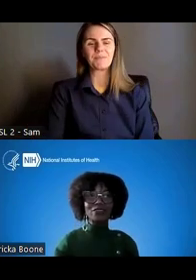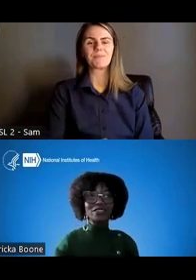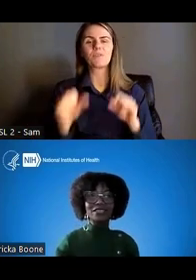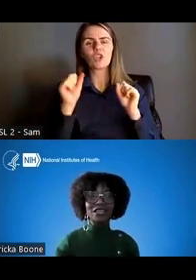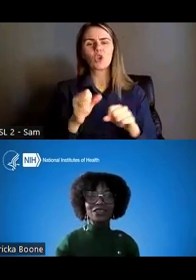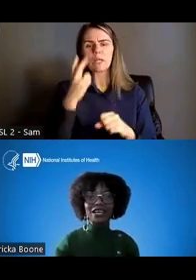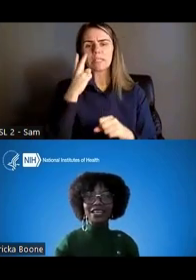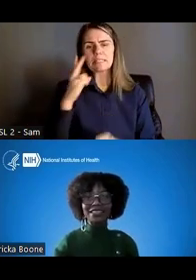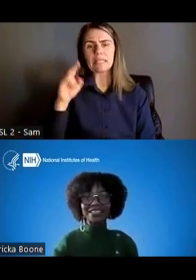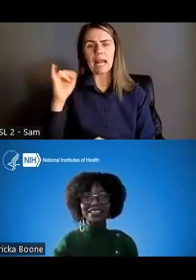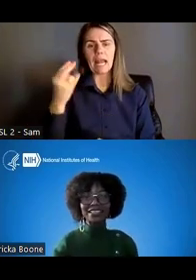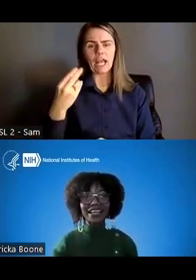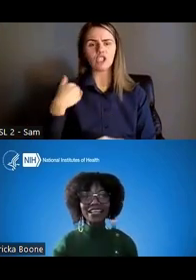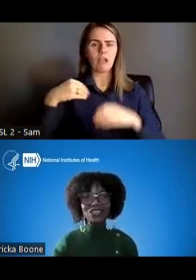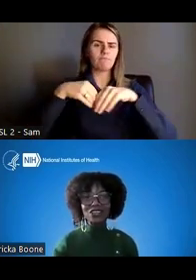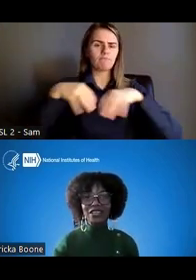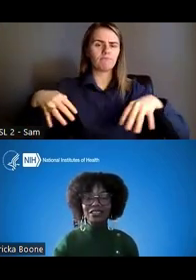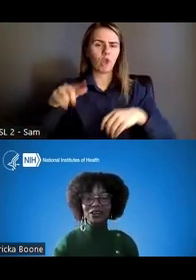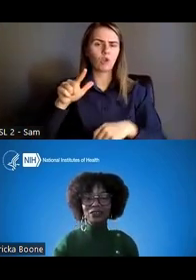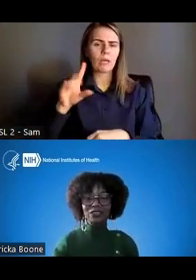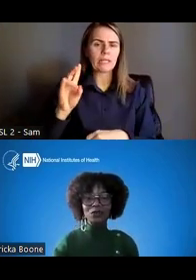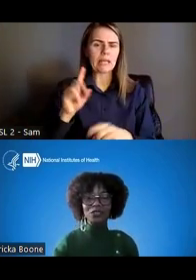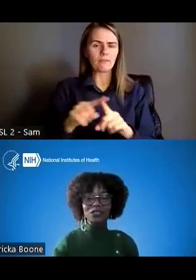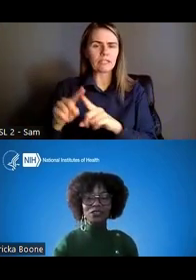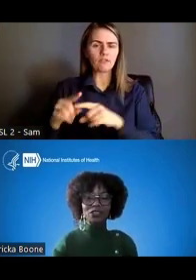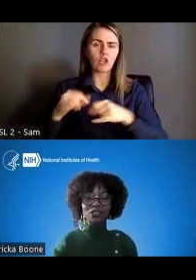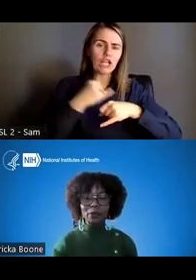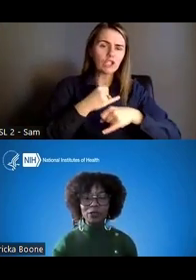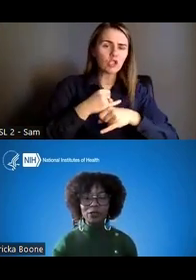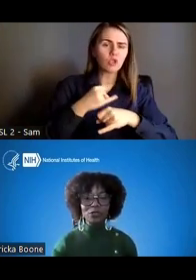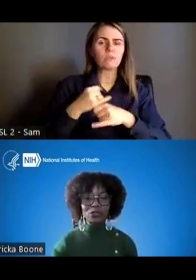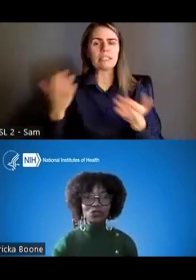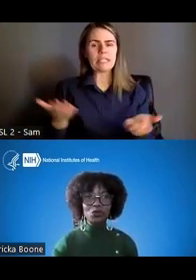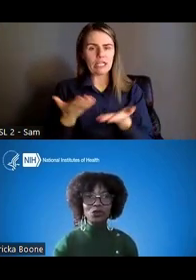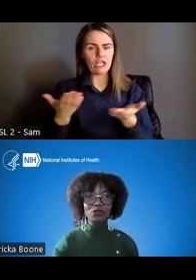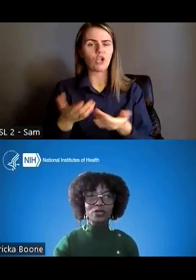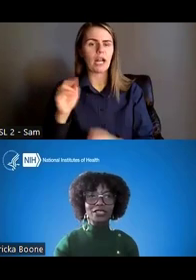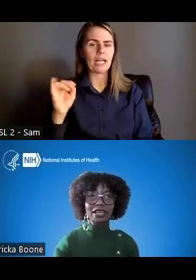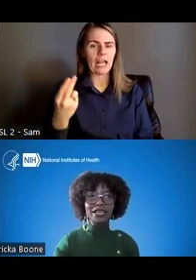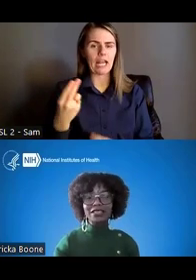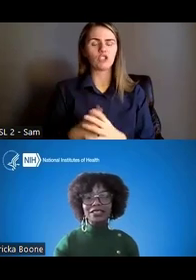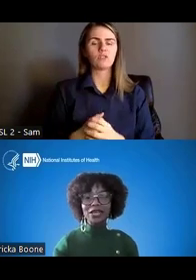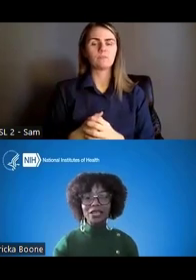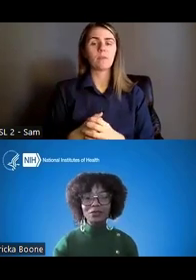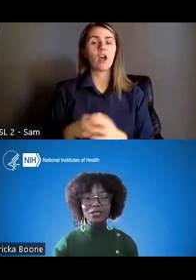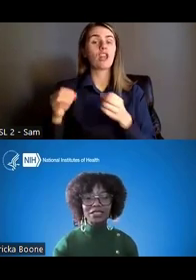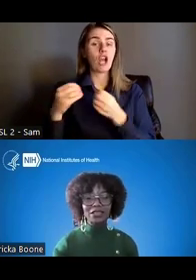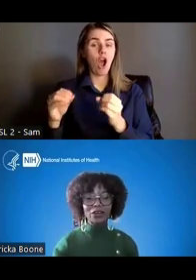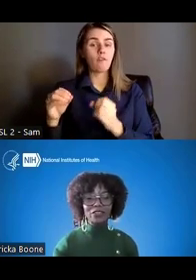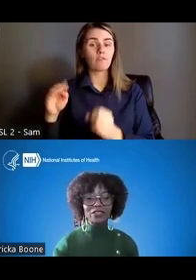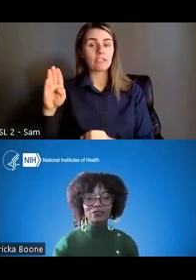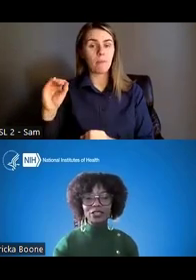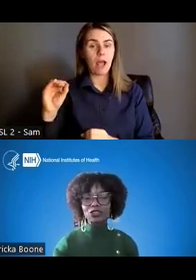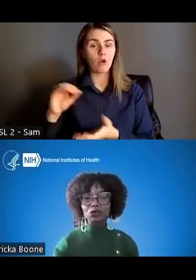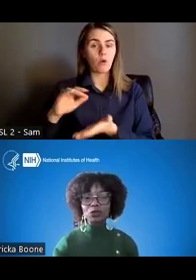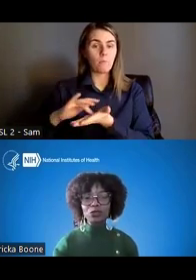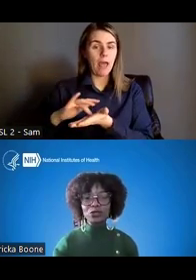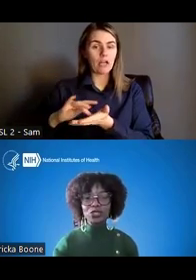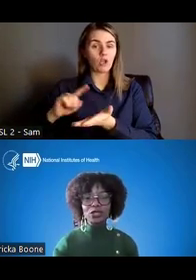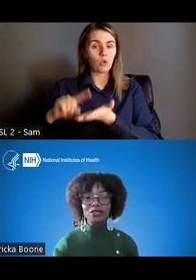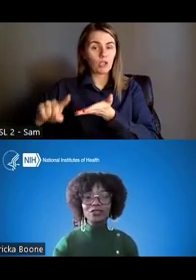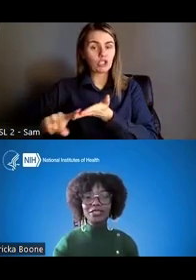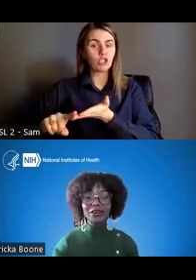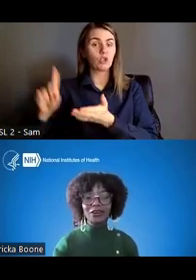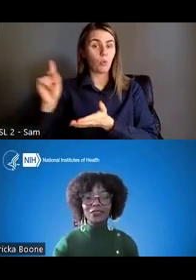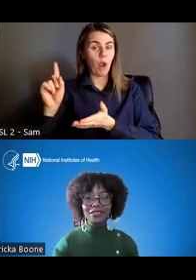and offices here at the NIH. The office, or the Division of Biomedical Research Workforce, is located within the Office of Extramural